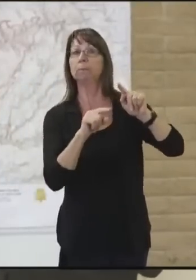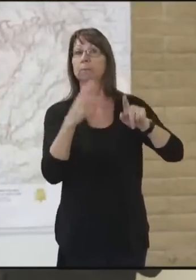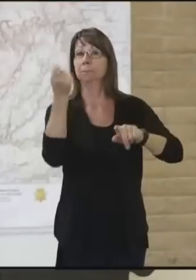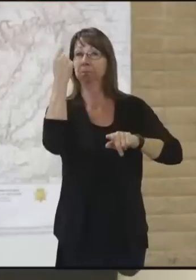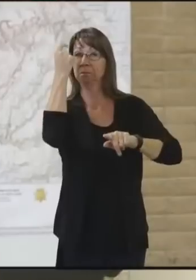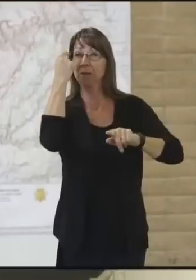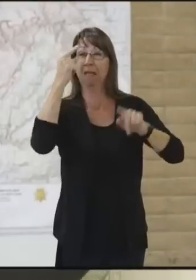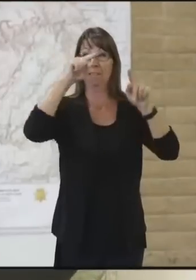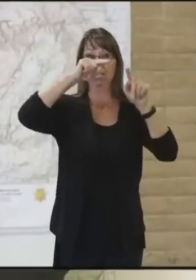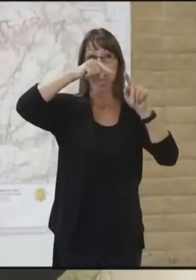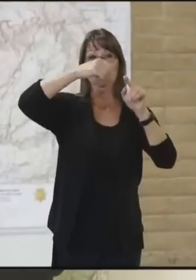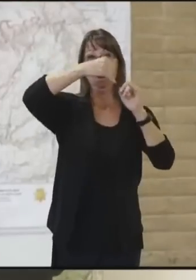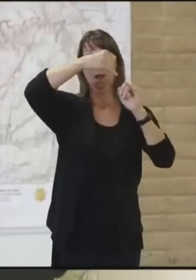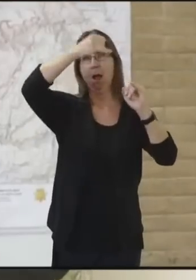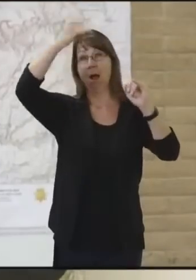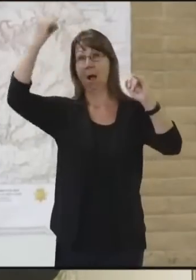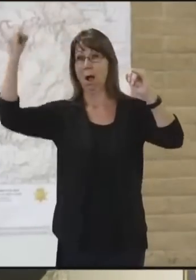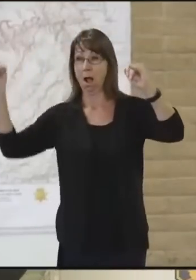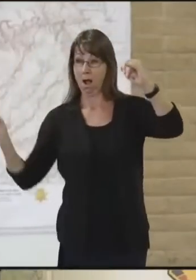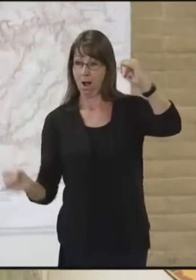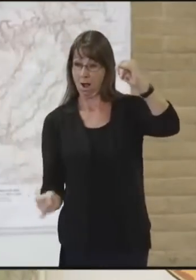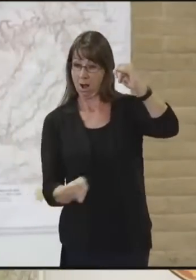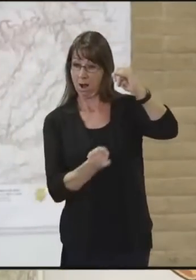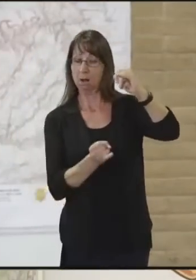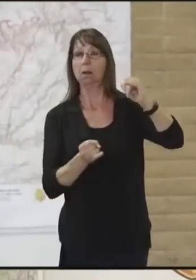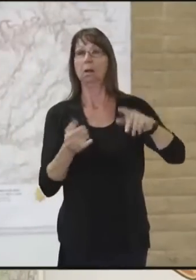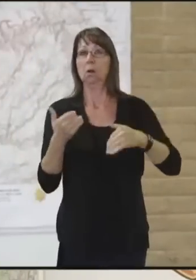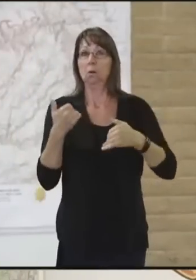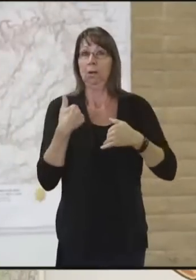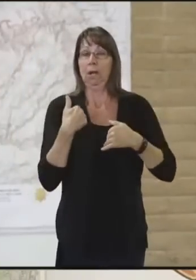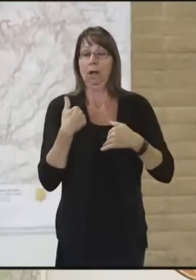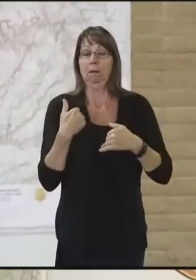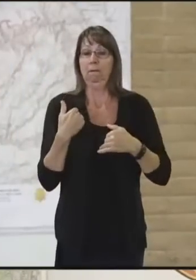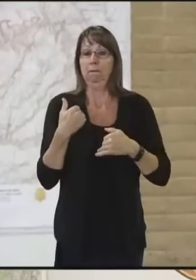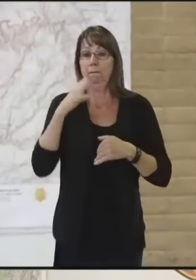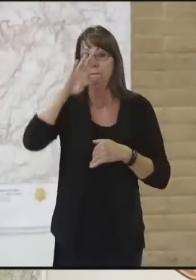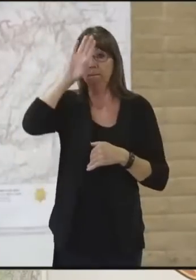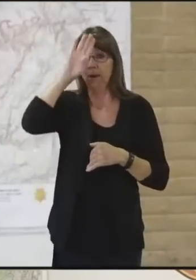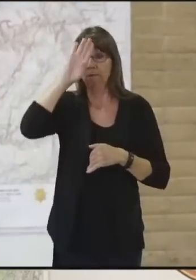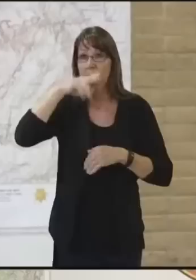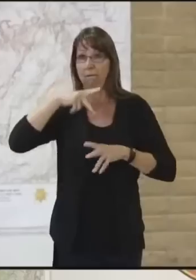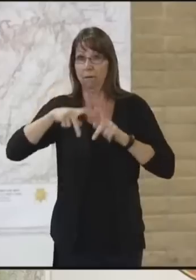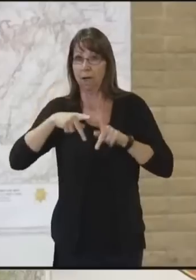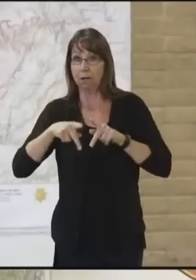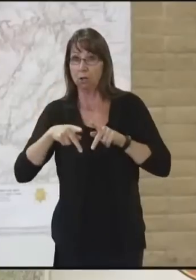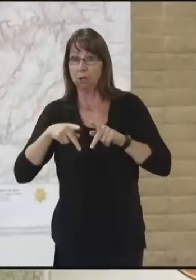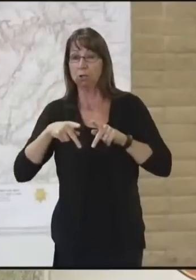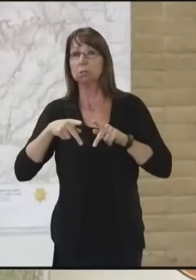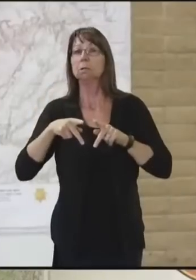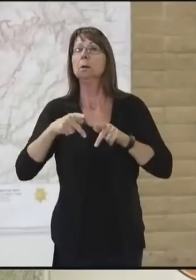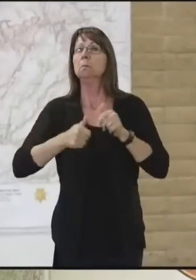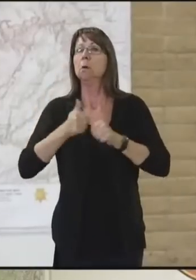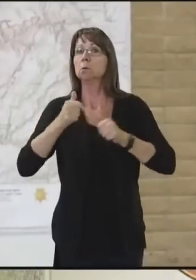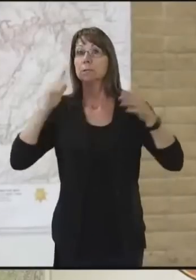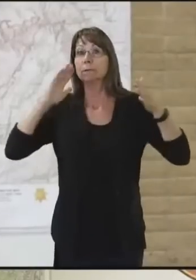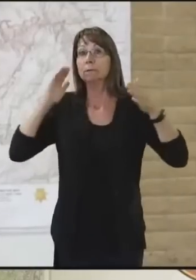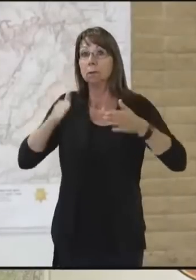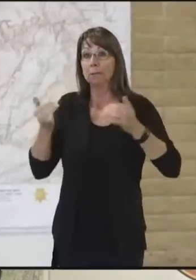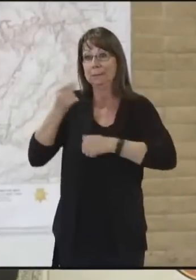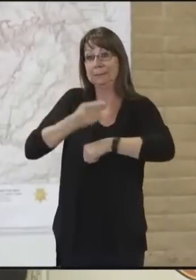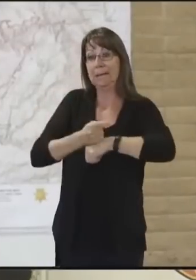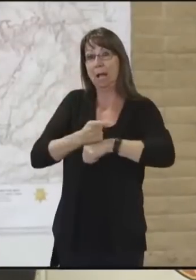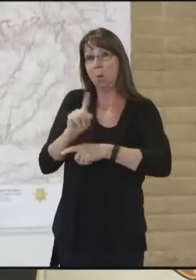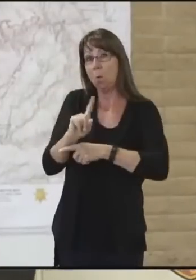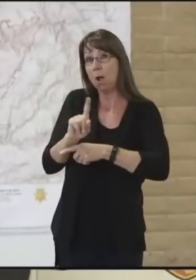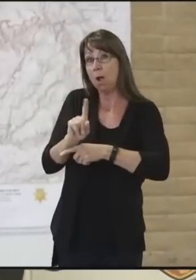perimeter, our firefighters throughout this today, through this operational period, have focused once again today